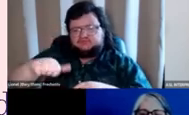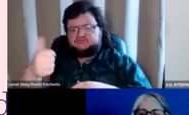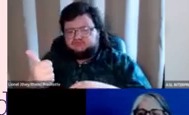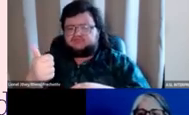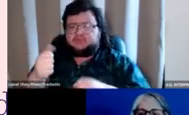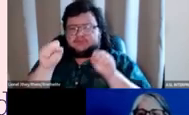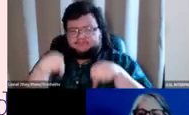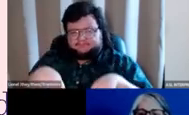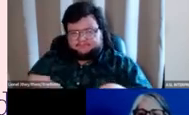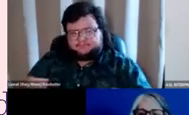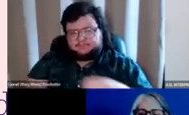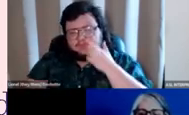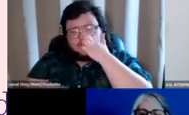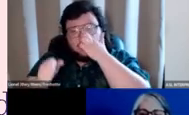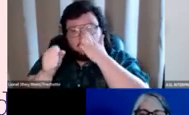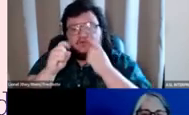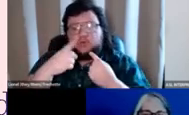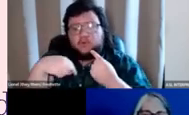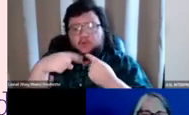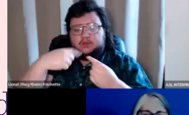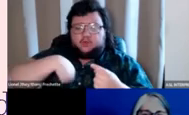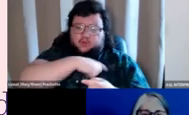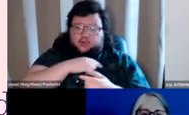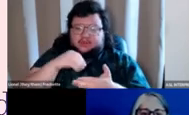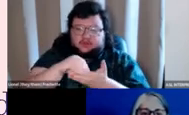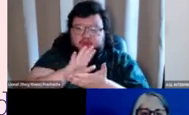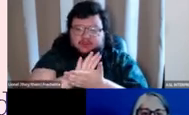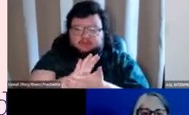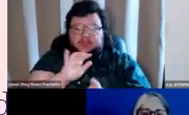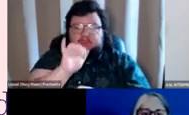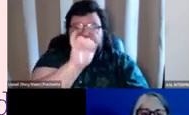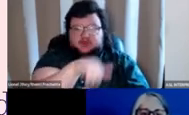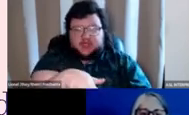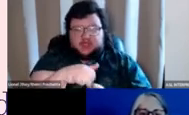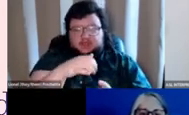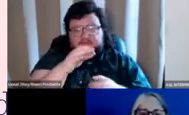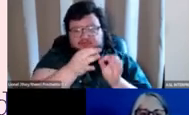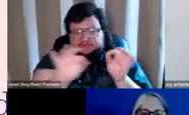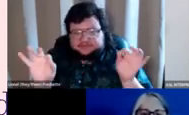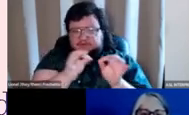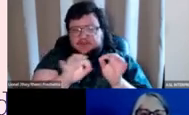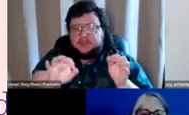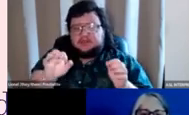Because everybody has their own reasons whether they would accept a service or reject a service.